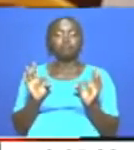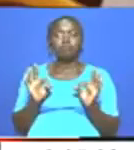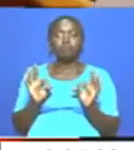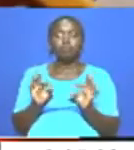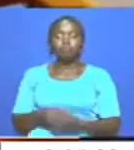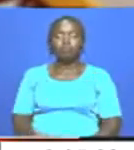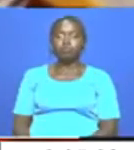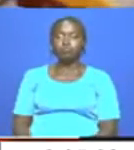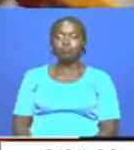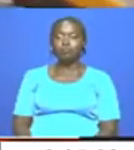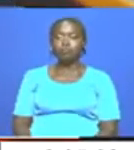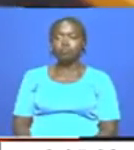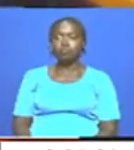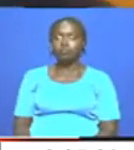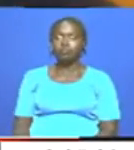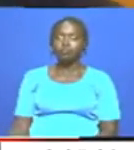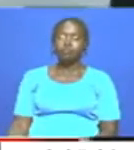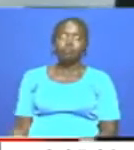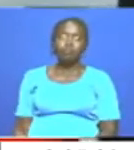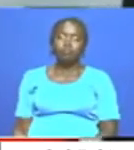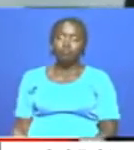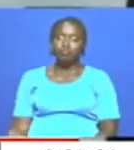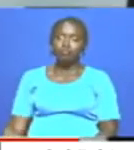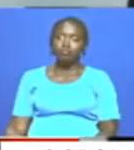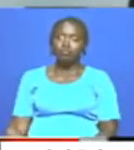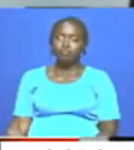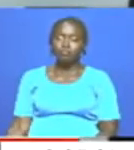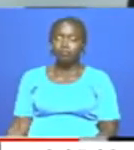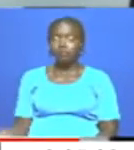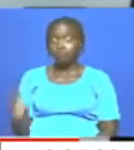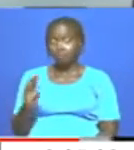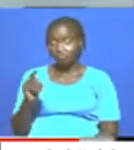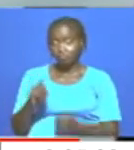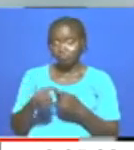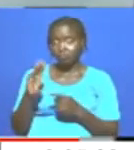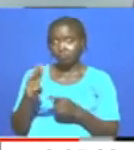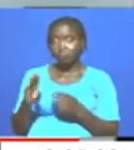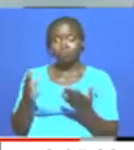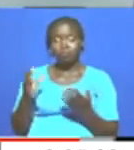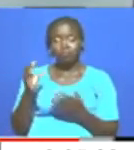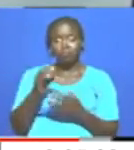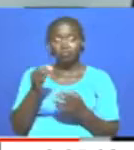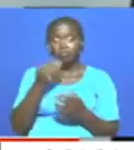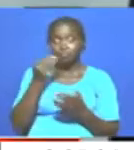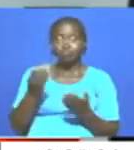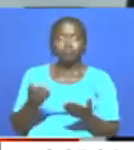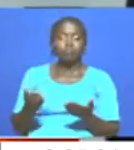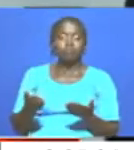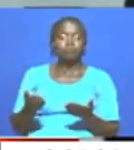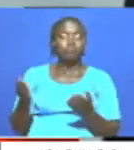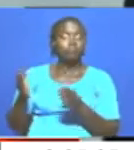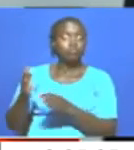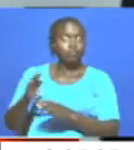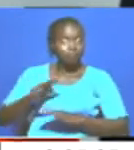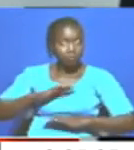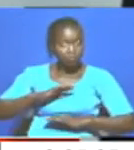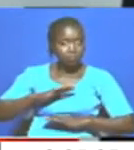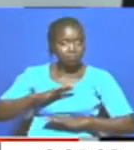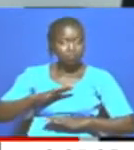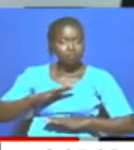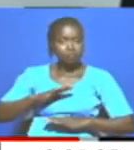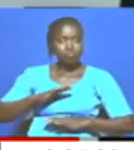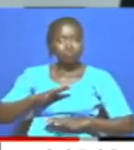food export agenda is also focusing on B2B, B2C platforms that will enhance food security. The food expo runs from